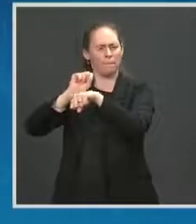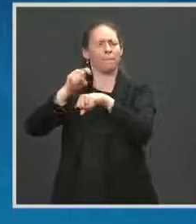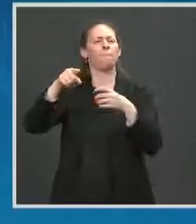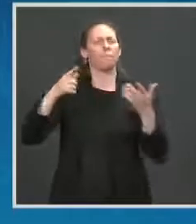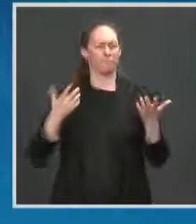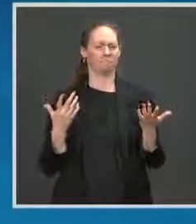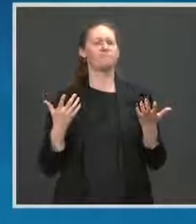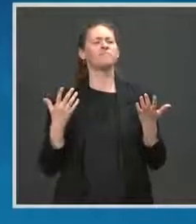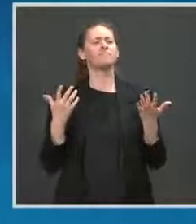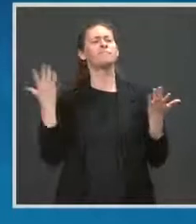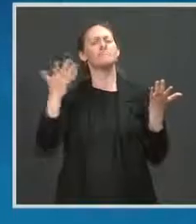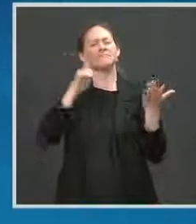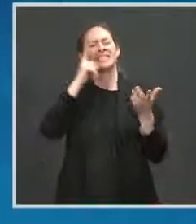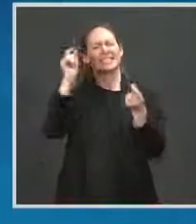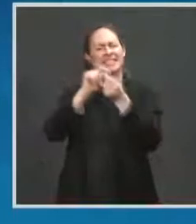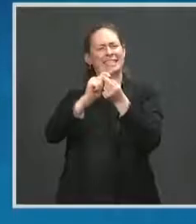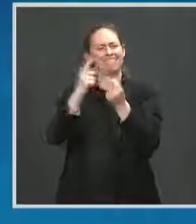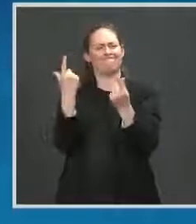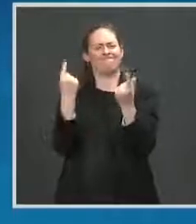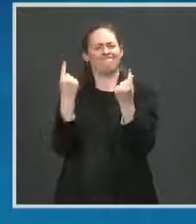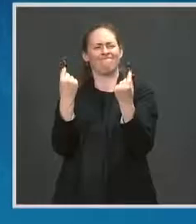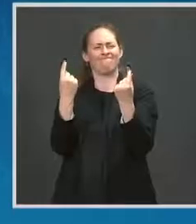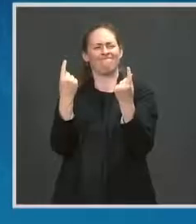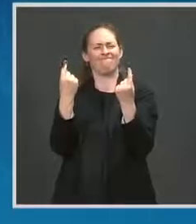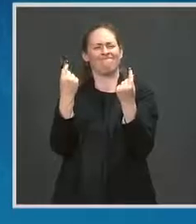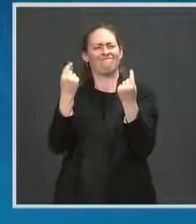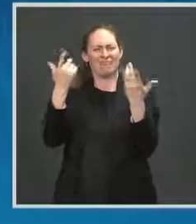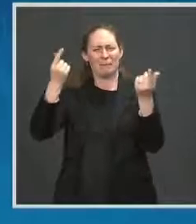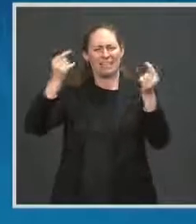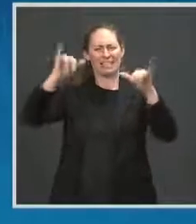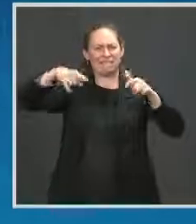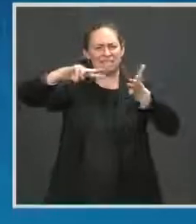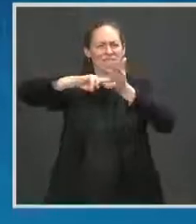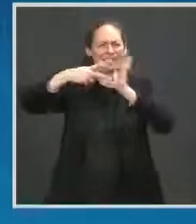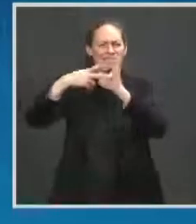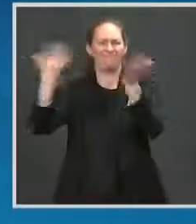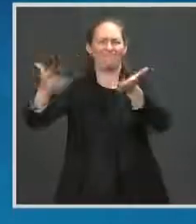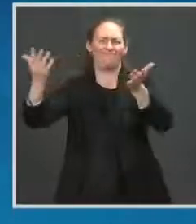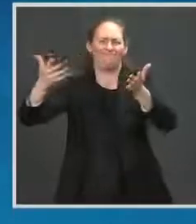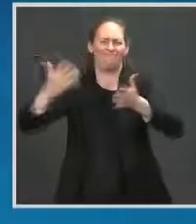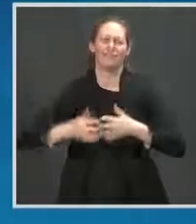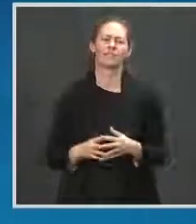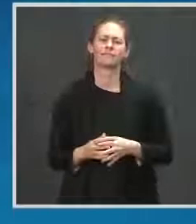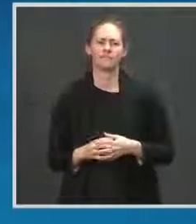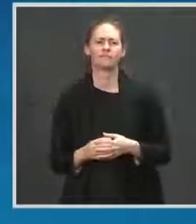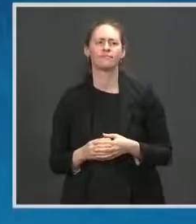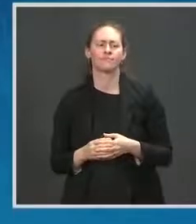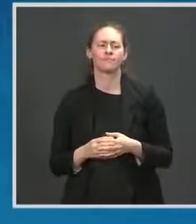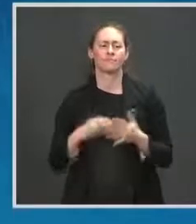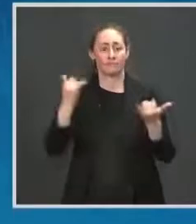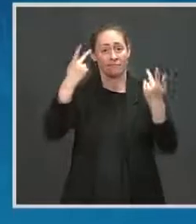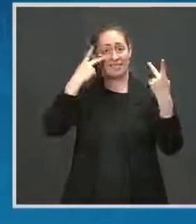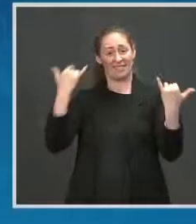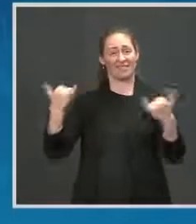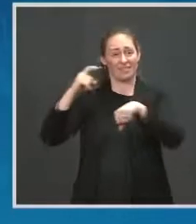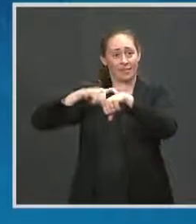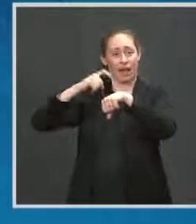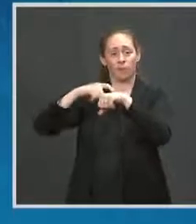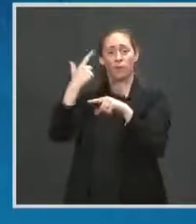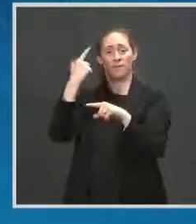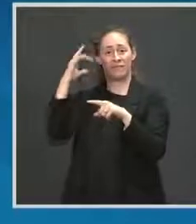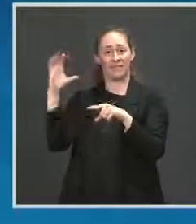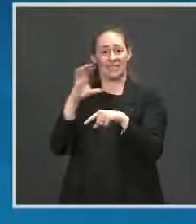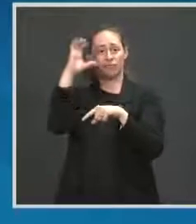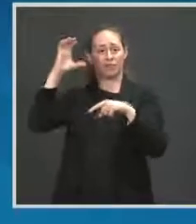mean when I talk about a good job. In the 21st century, in America,